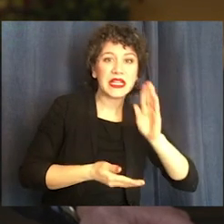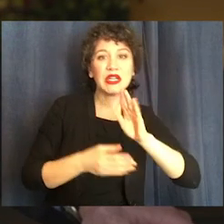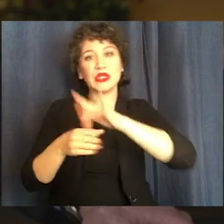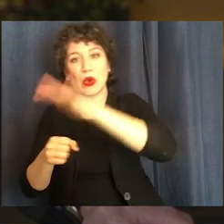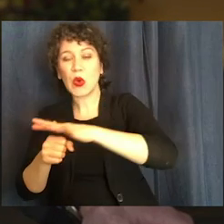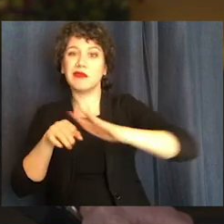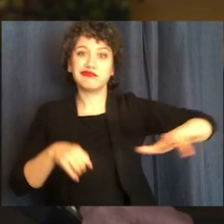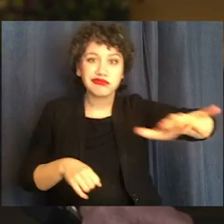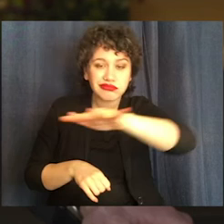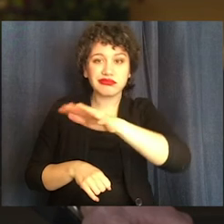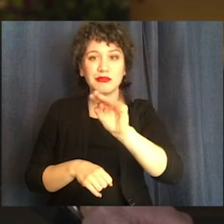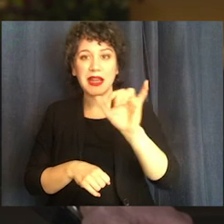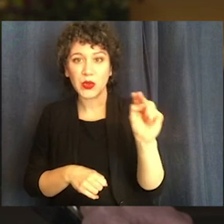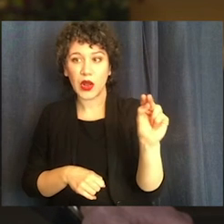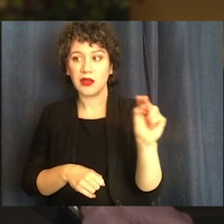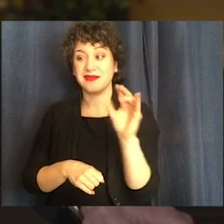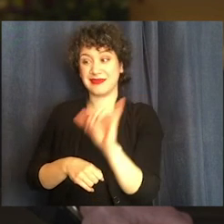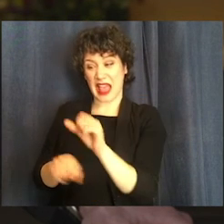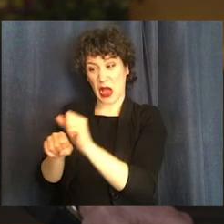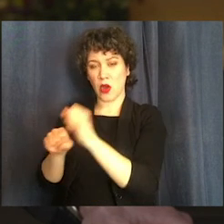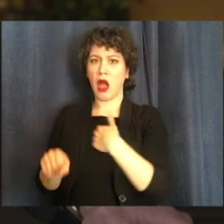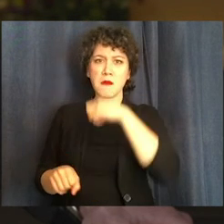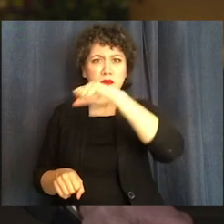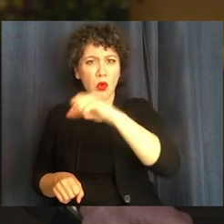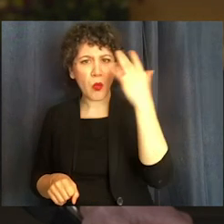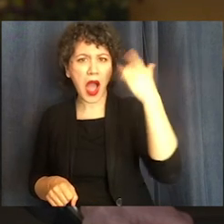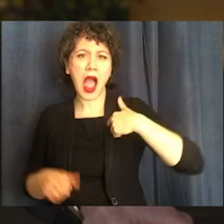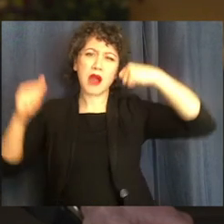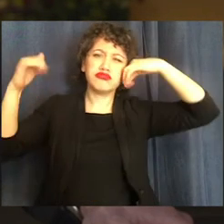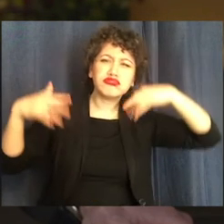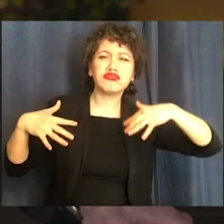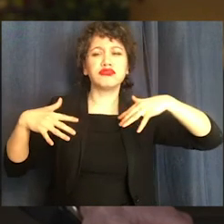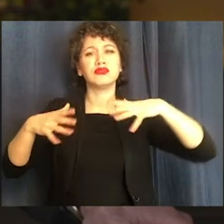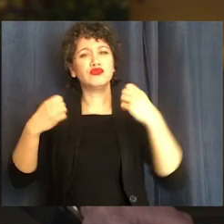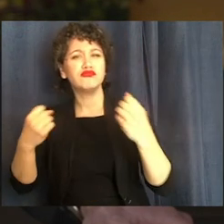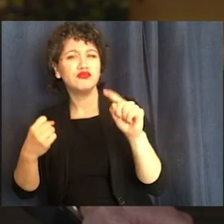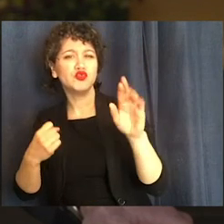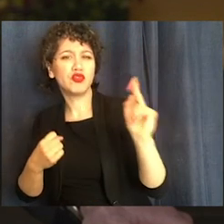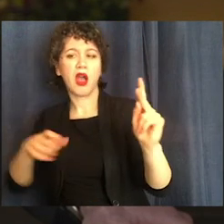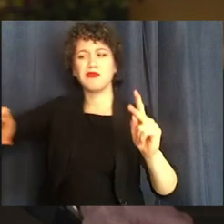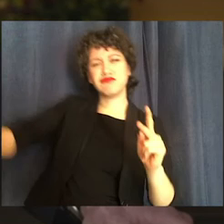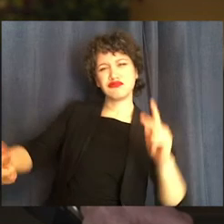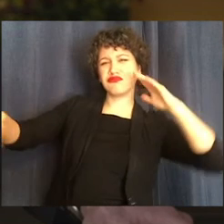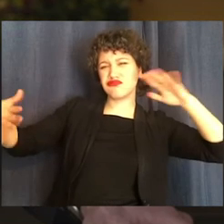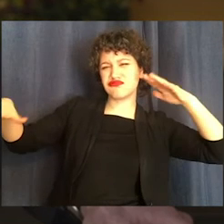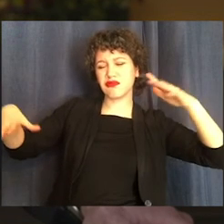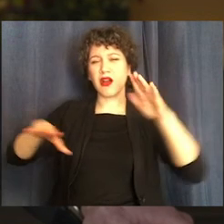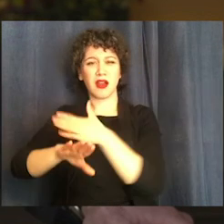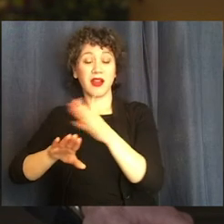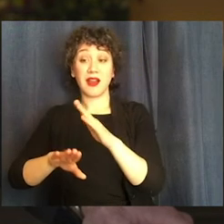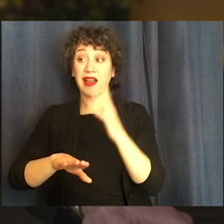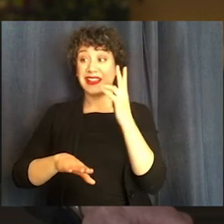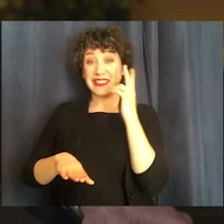go from just starting to totally finished every day. I love seeing a task through to completion, no matter